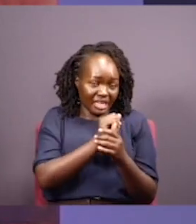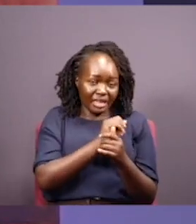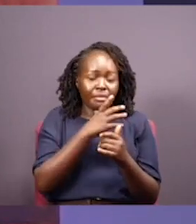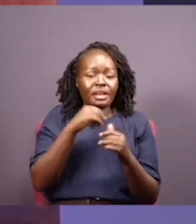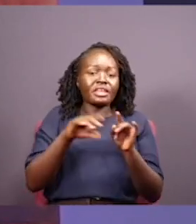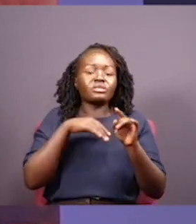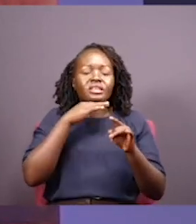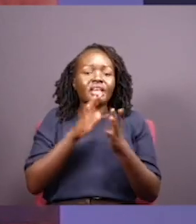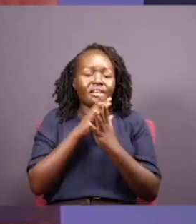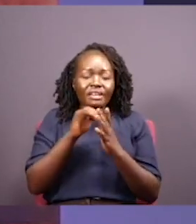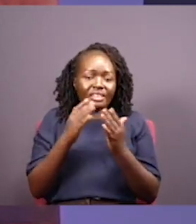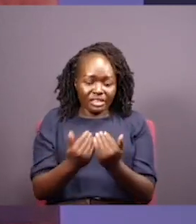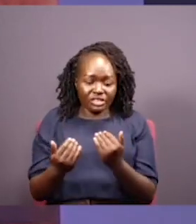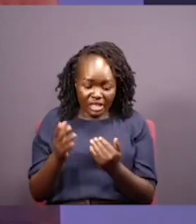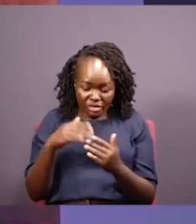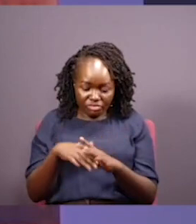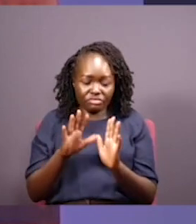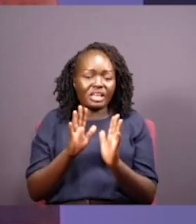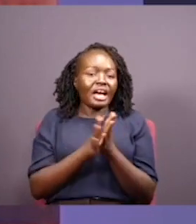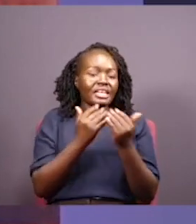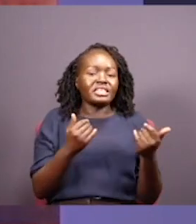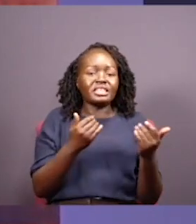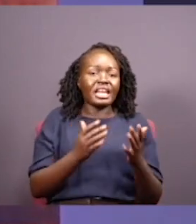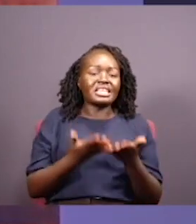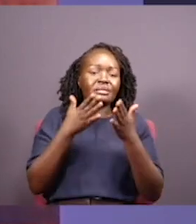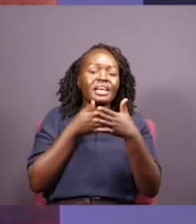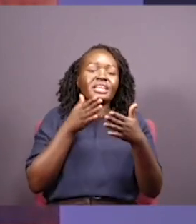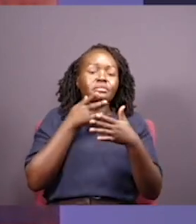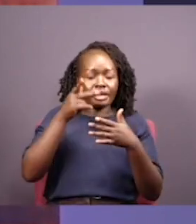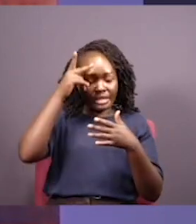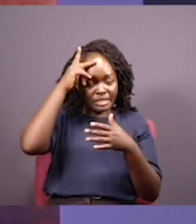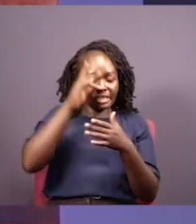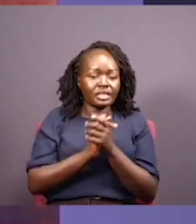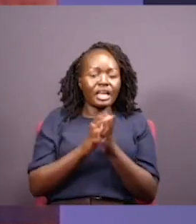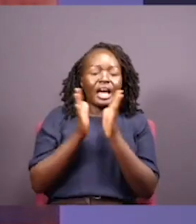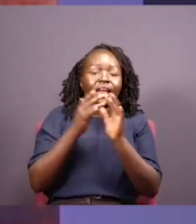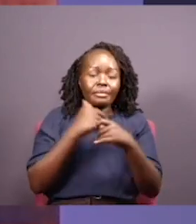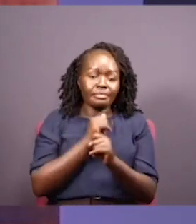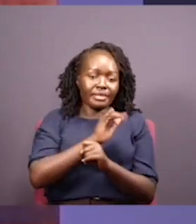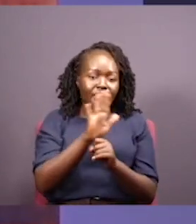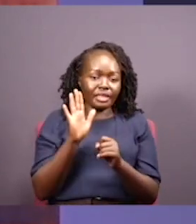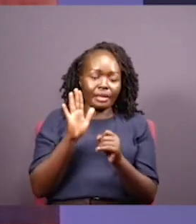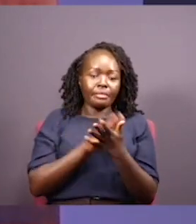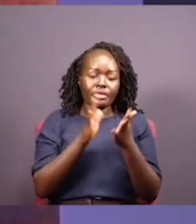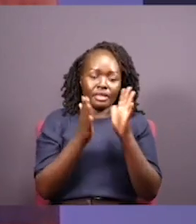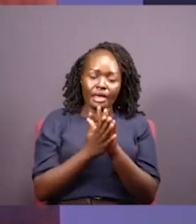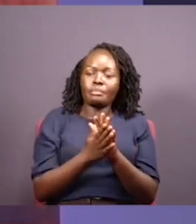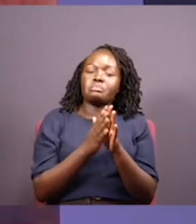father his child, and children will rise up against parents and cause them to be put to death."